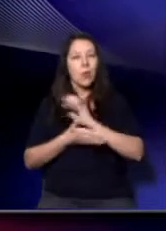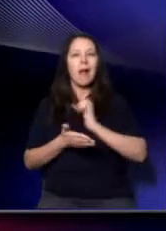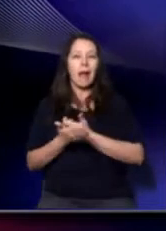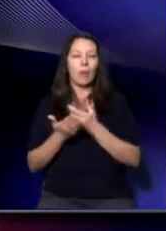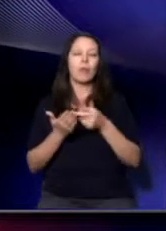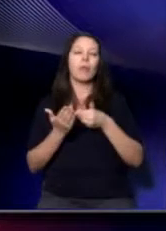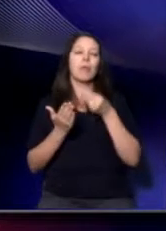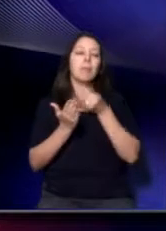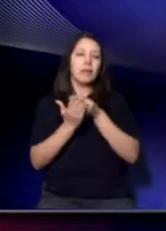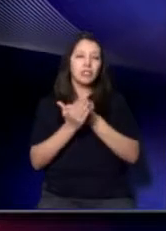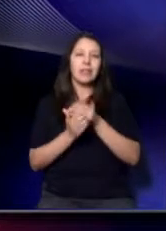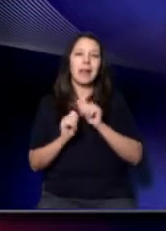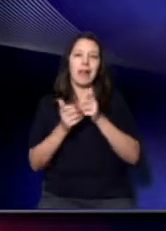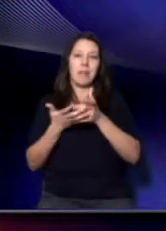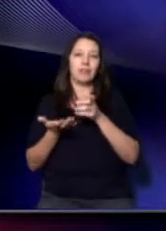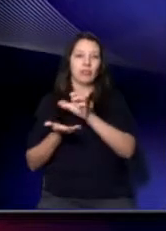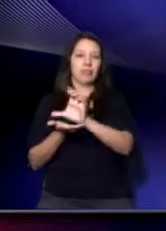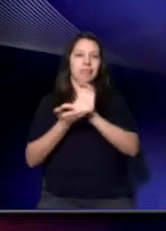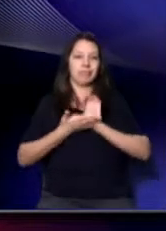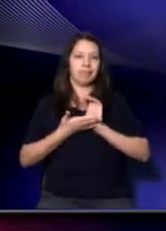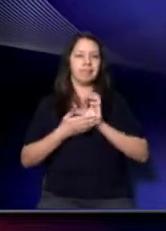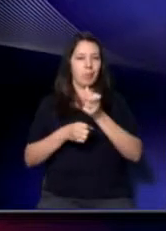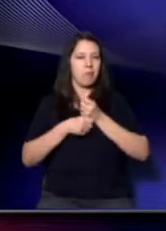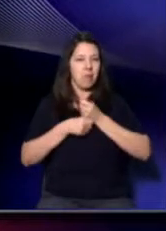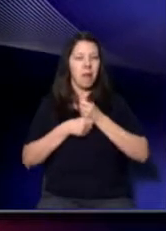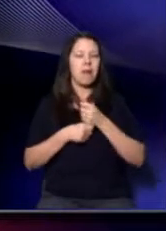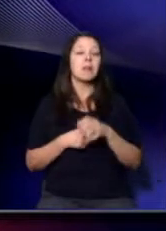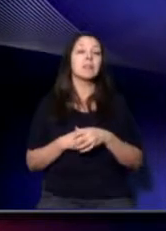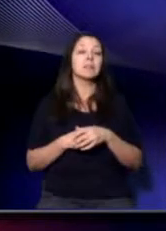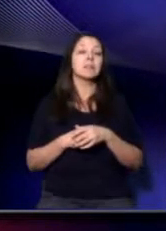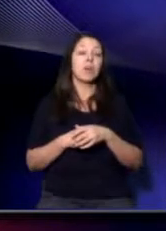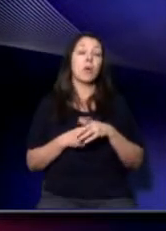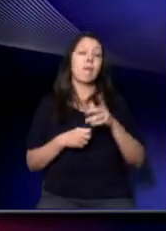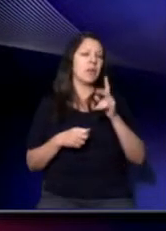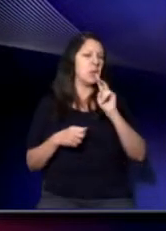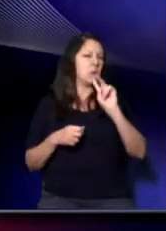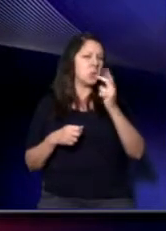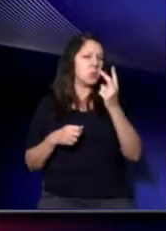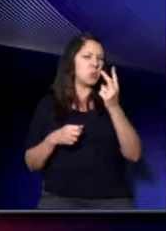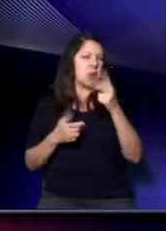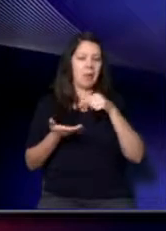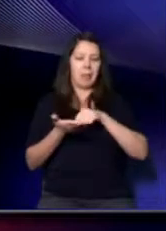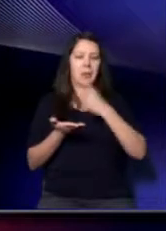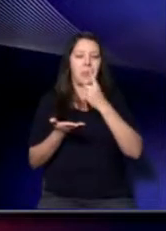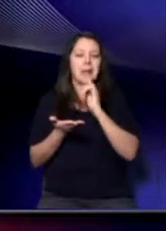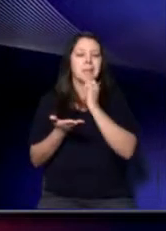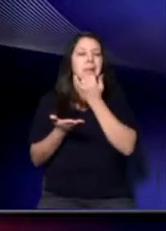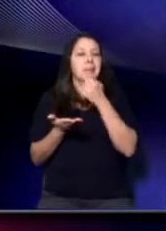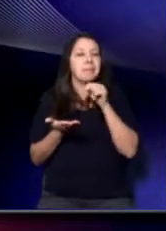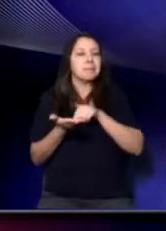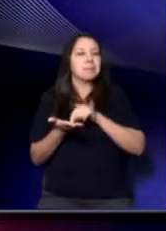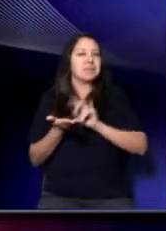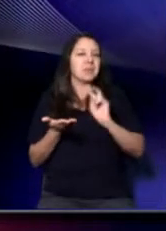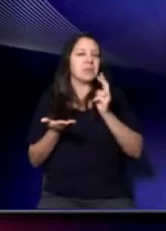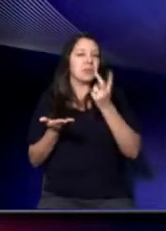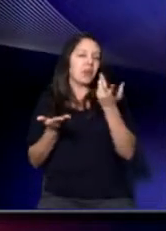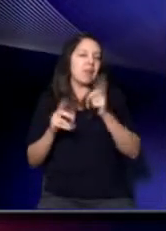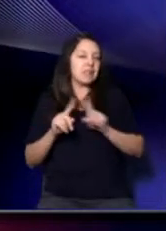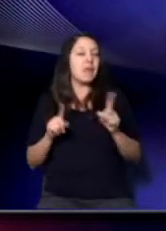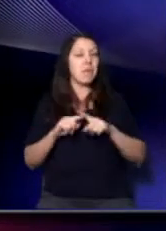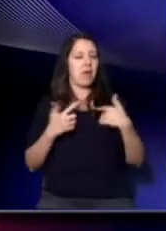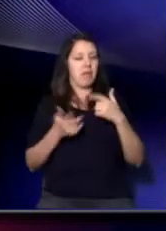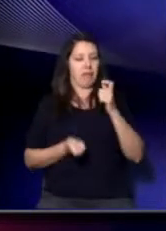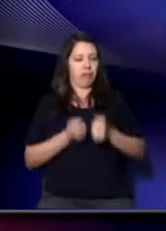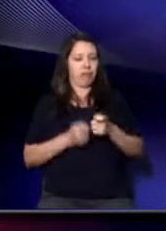you. And we came out pretty well. Like, there was a $2 clerical error, and that's all that it was. And we basically corrected